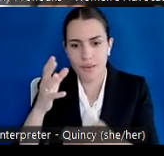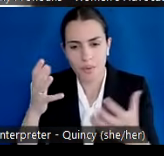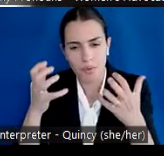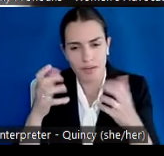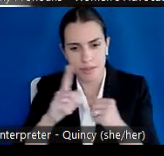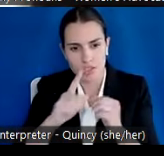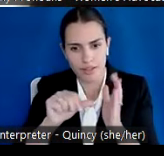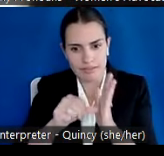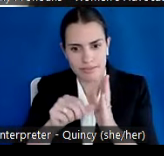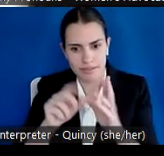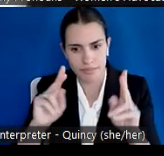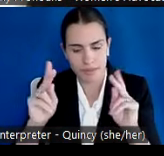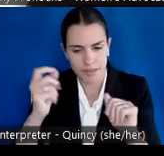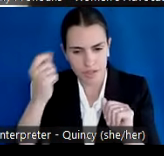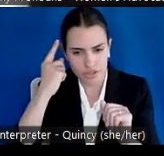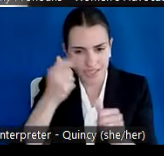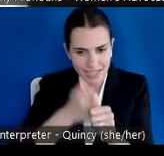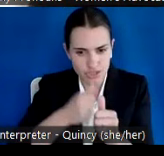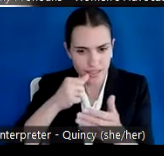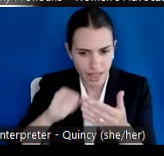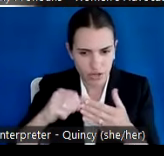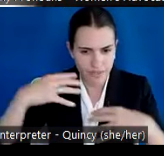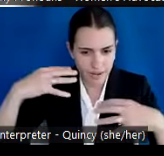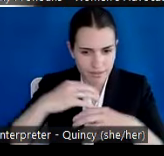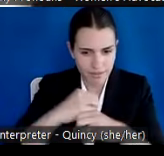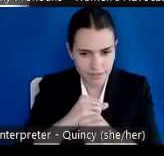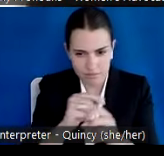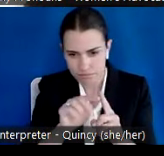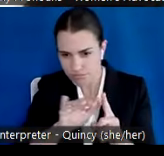folks had an understanding of what each letter in the acronym means.